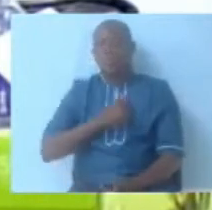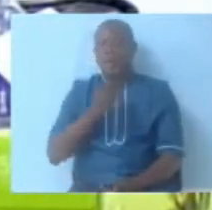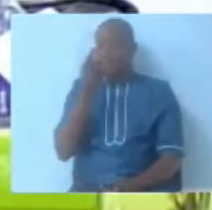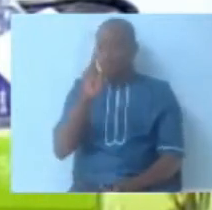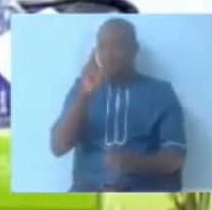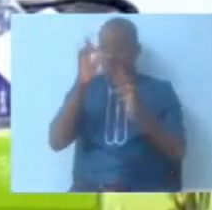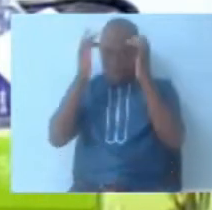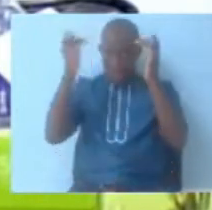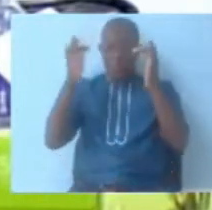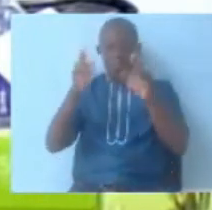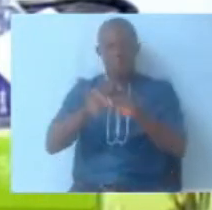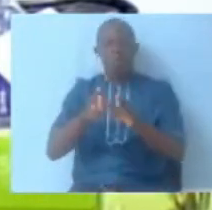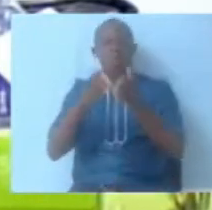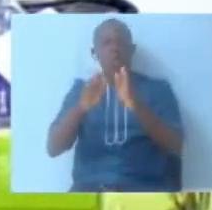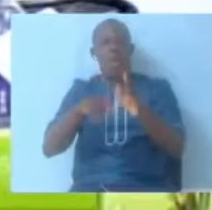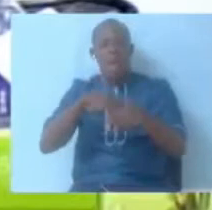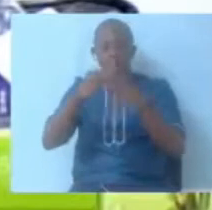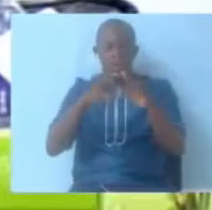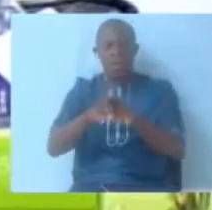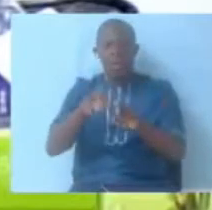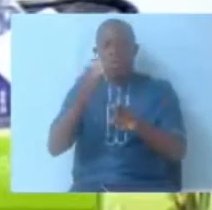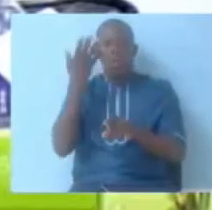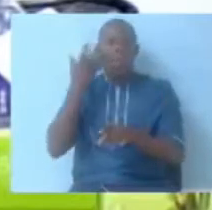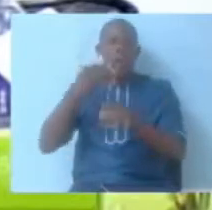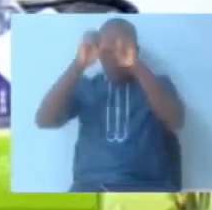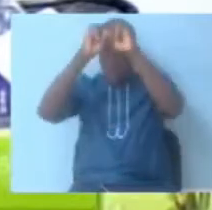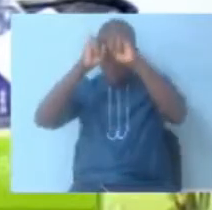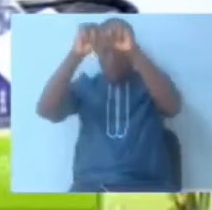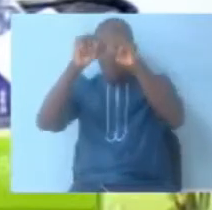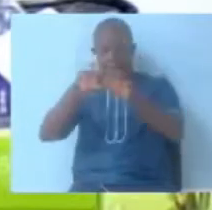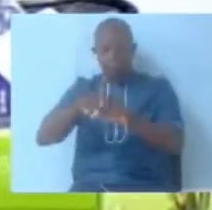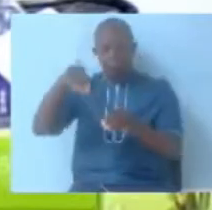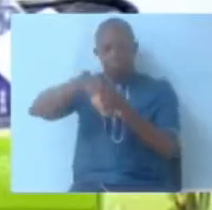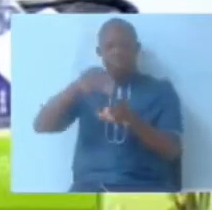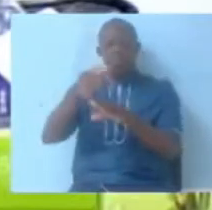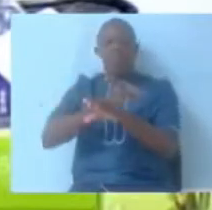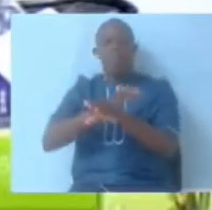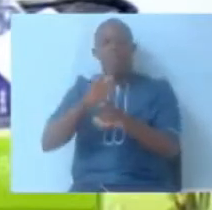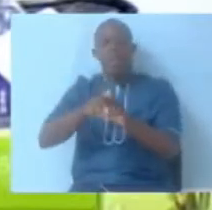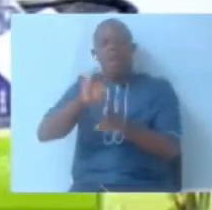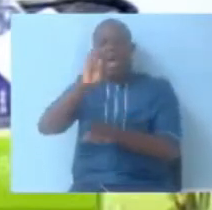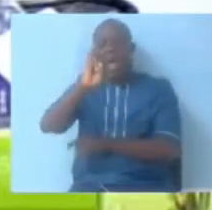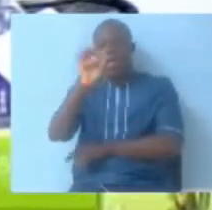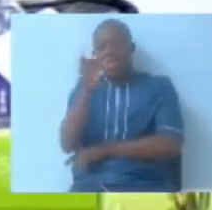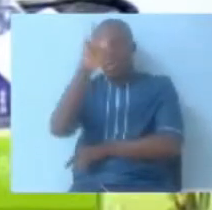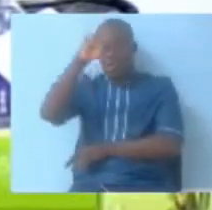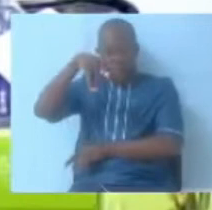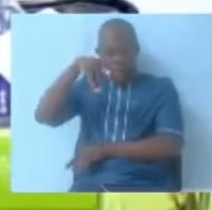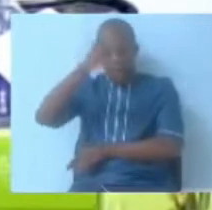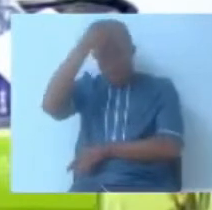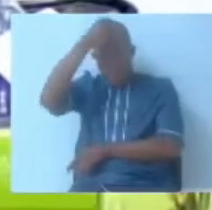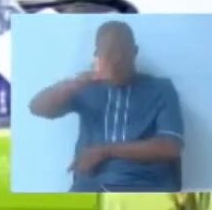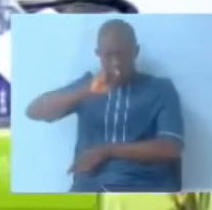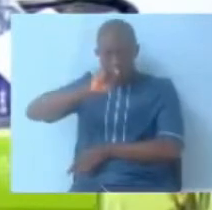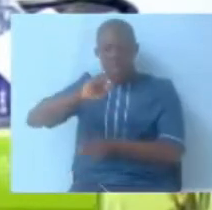terms of interference was when the case of Inspector General of Police versus Pasala Jain, Ibrahim Chongan, and Keba Diba was